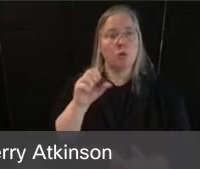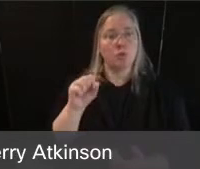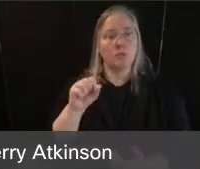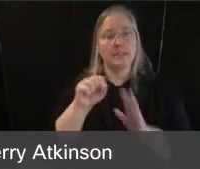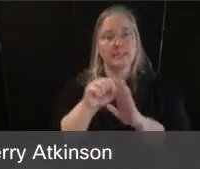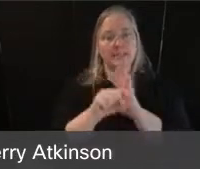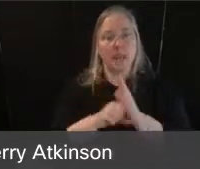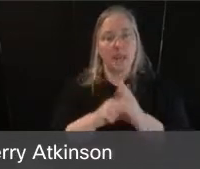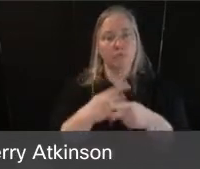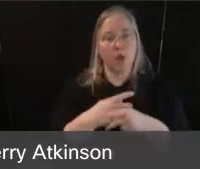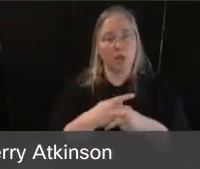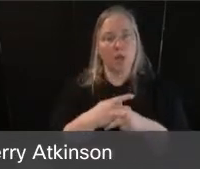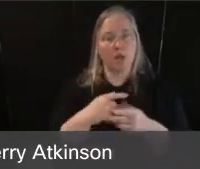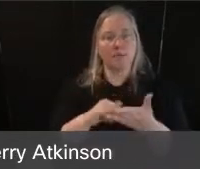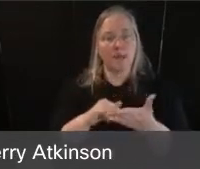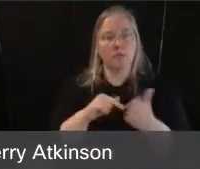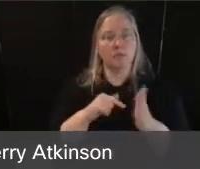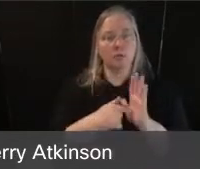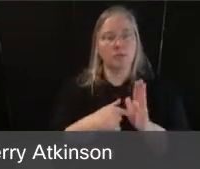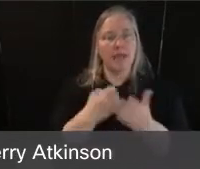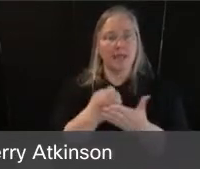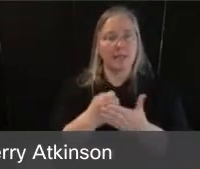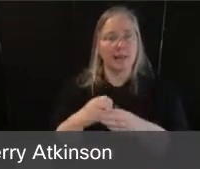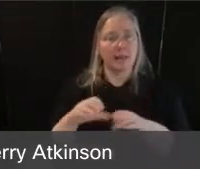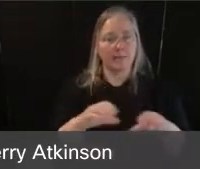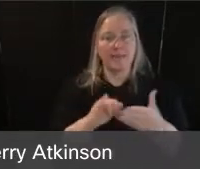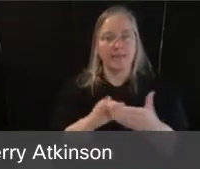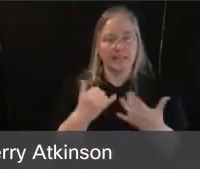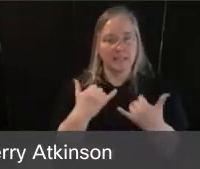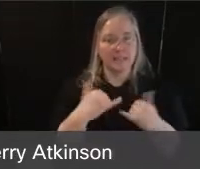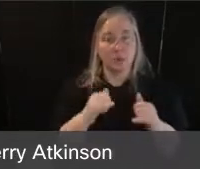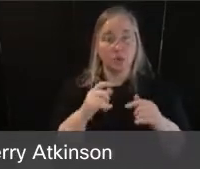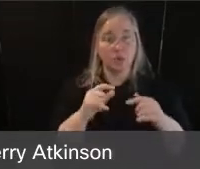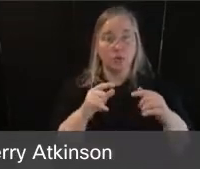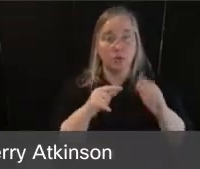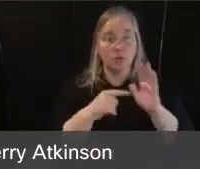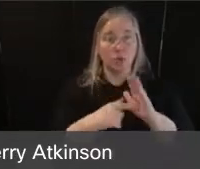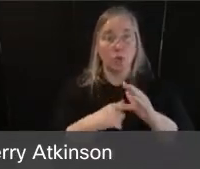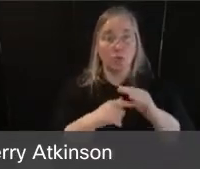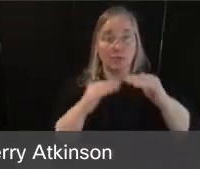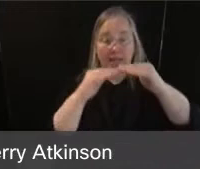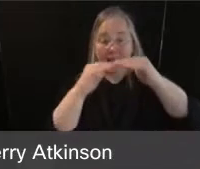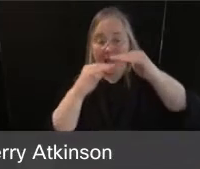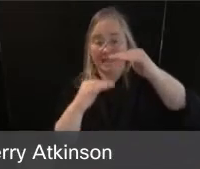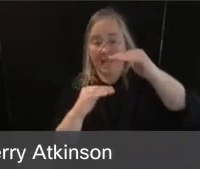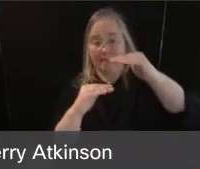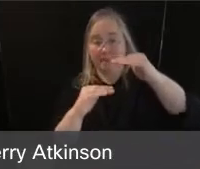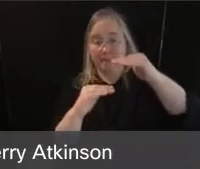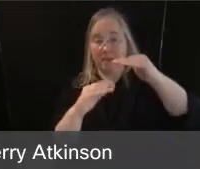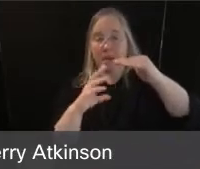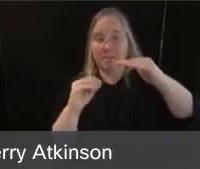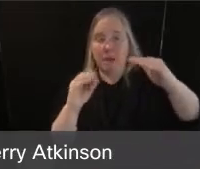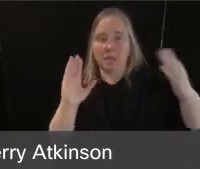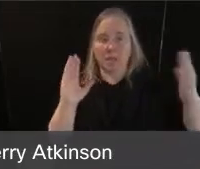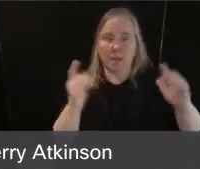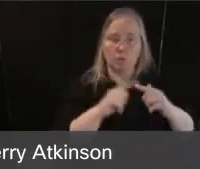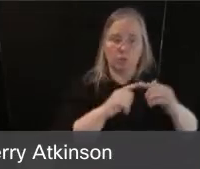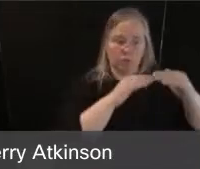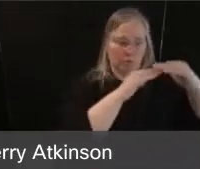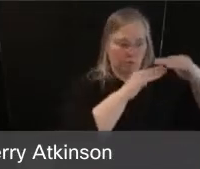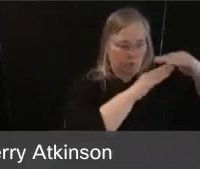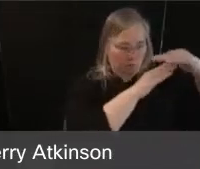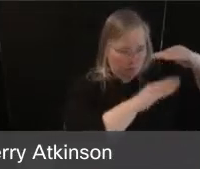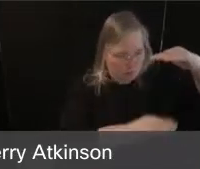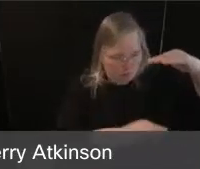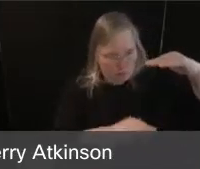activity this does show still a gap, but it's not as wide as it once was. But generally speaking, it is